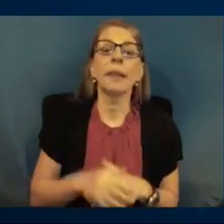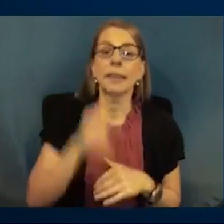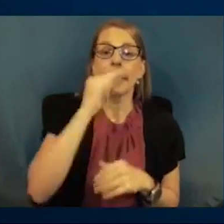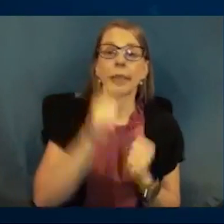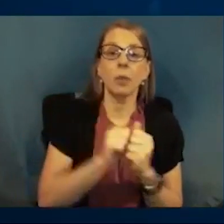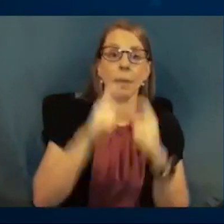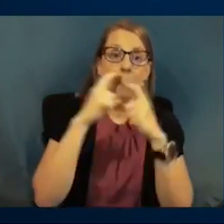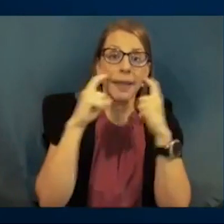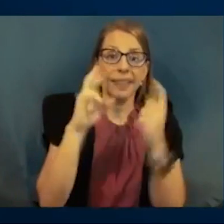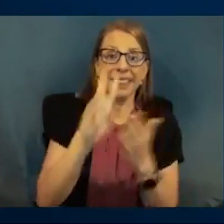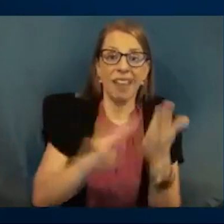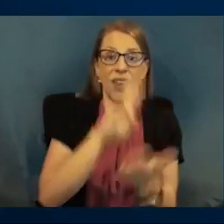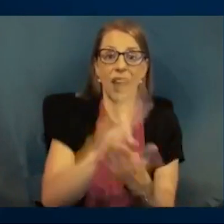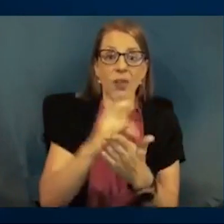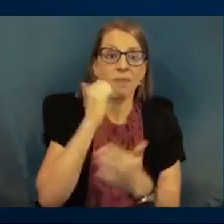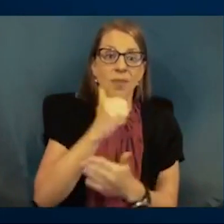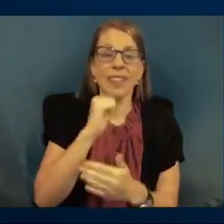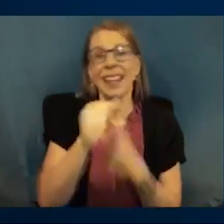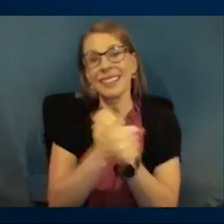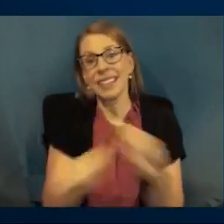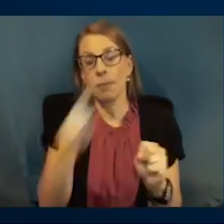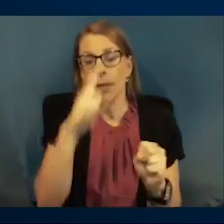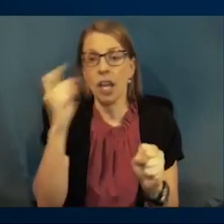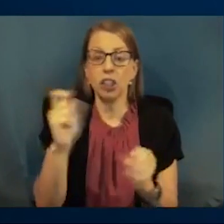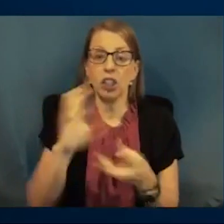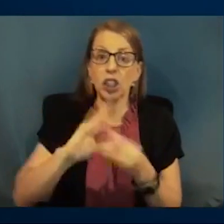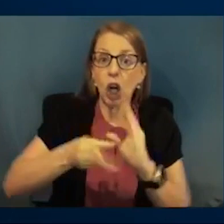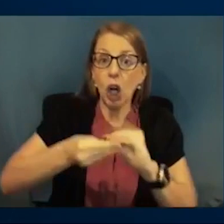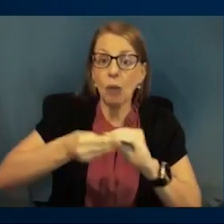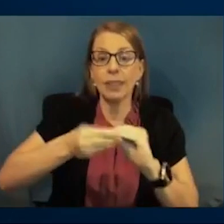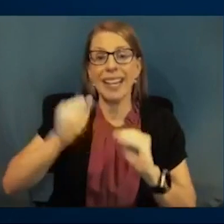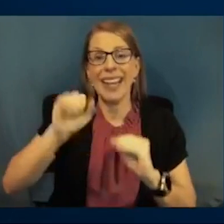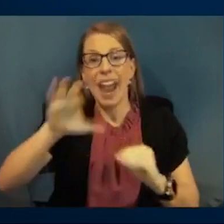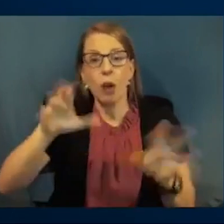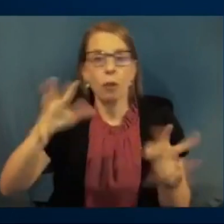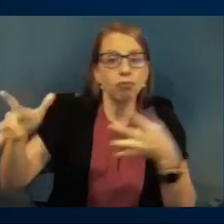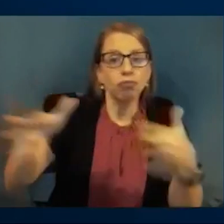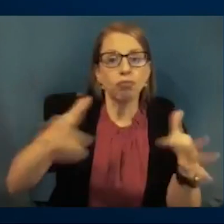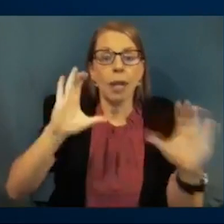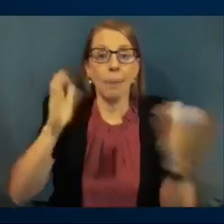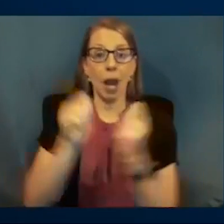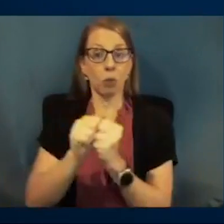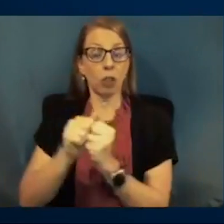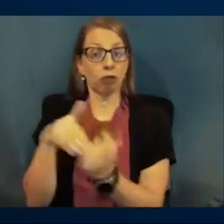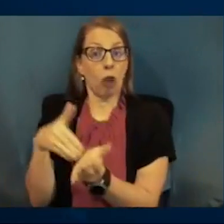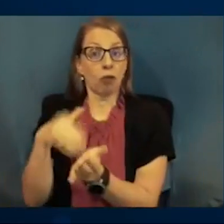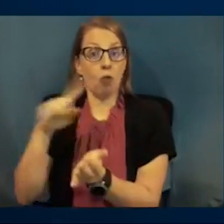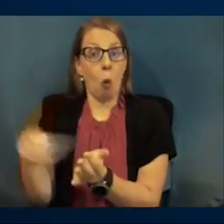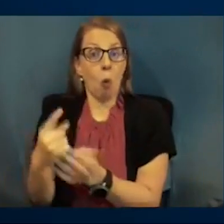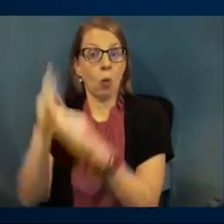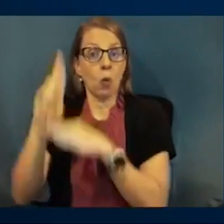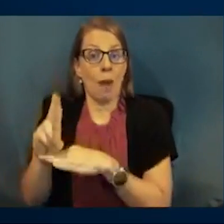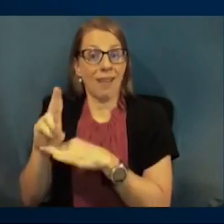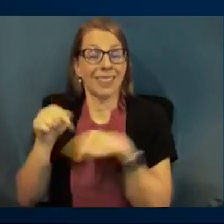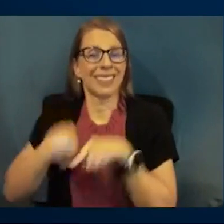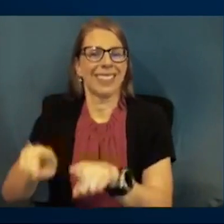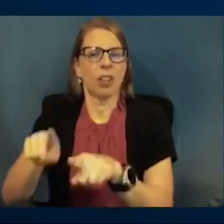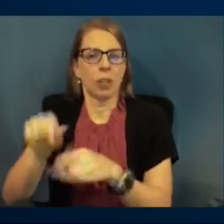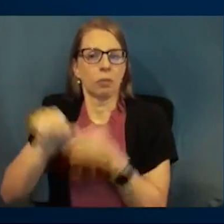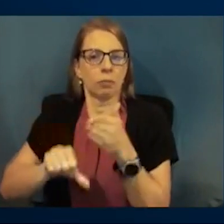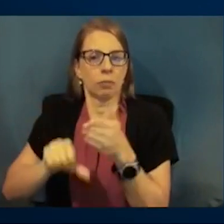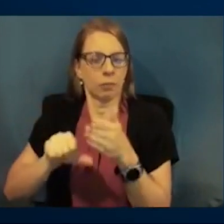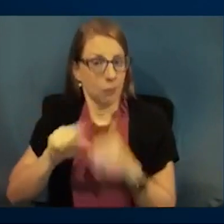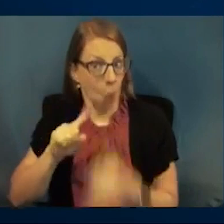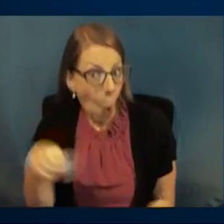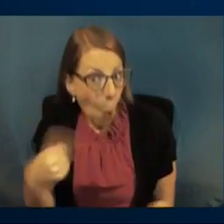day is unsafe due to germs and airflow, often comparing it to doctors who only wear them during a procedure, only during like a